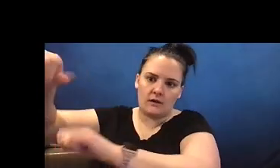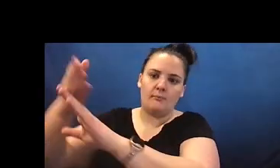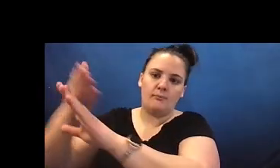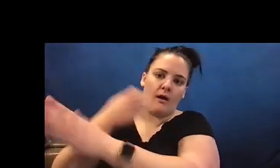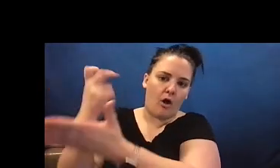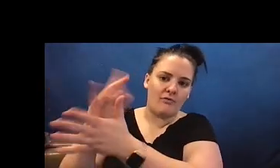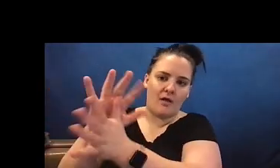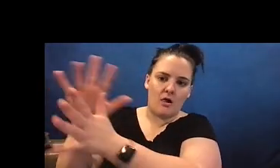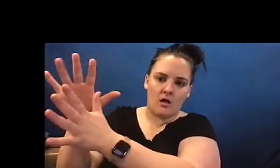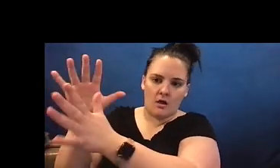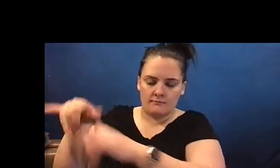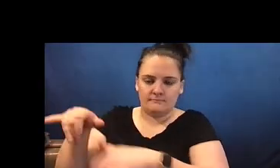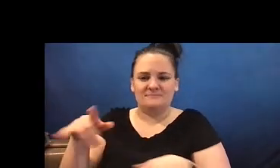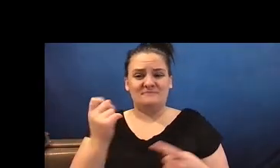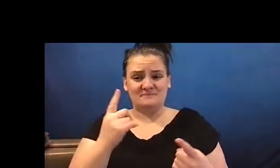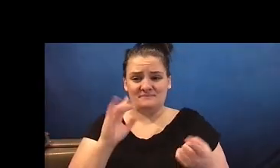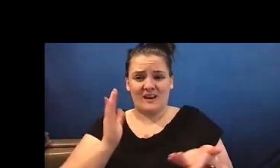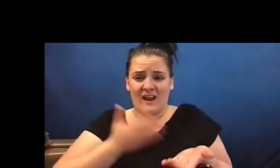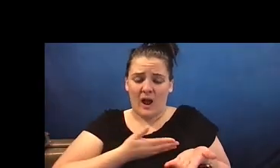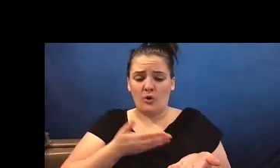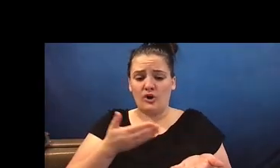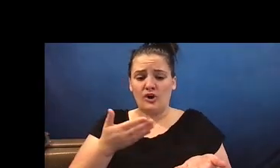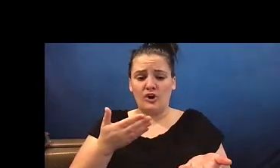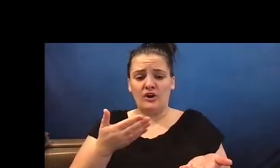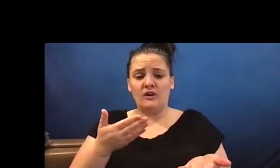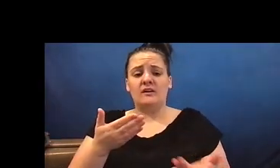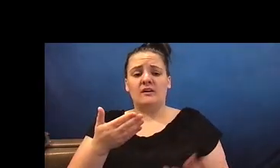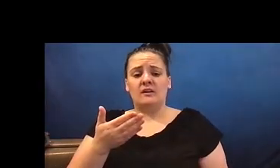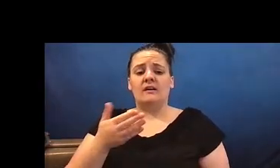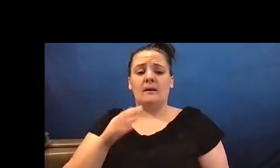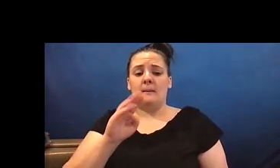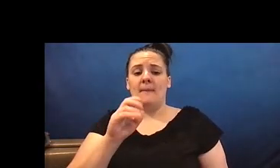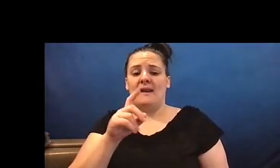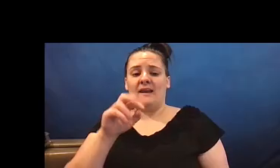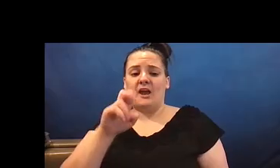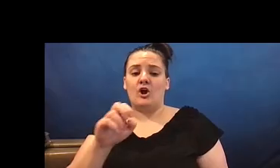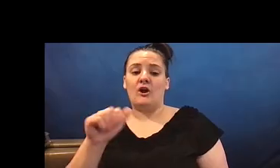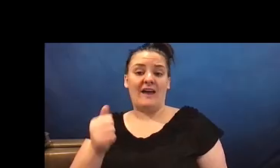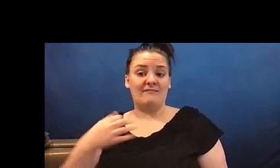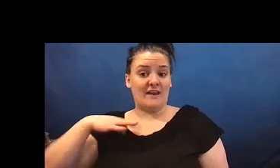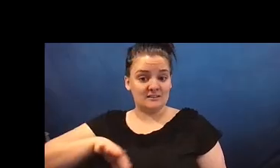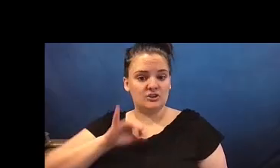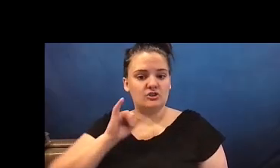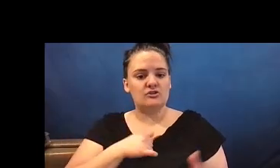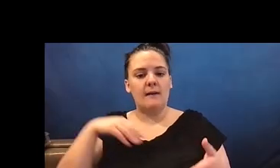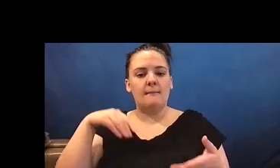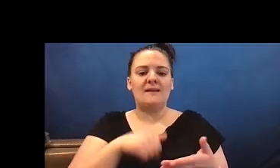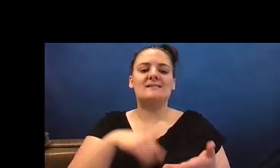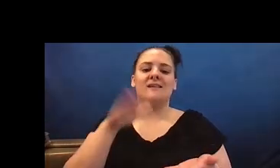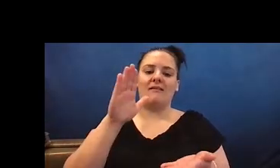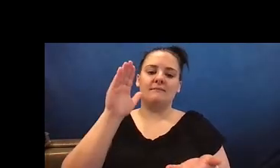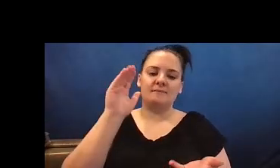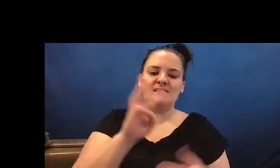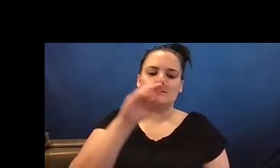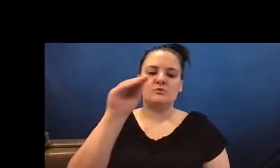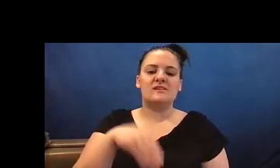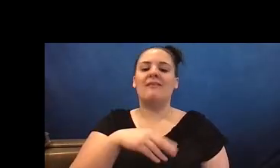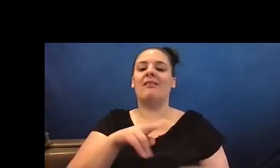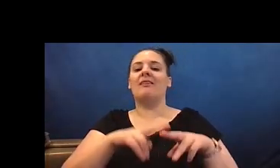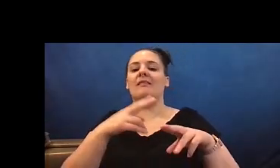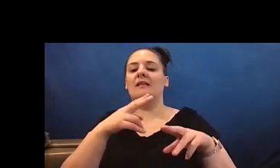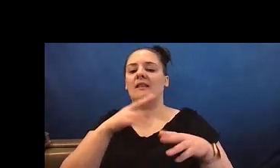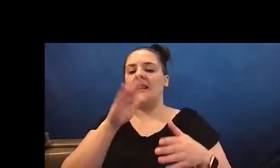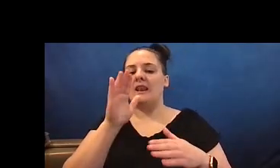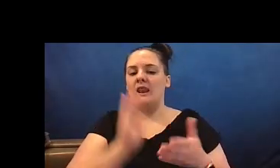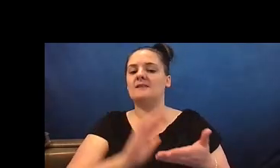pays 6% less than Medicare. Just getting that 6% back, we're more than half Medicare. Getting that 6% back, that's